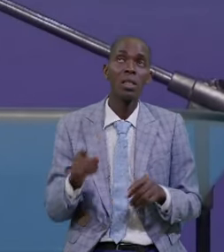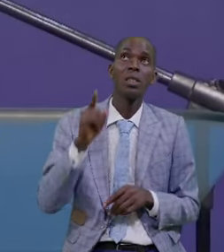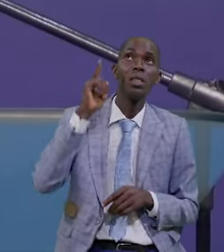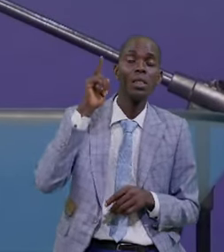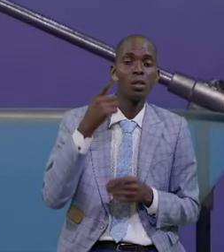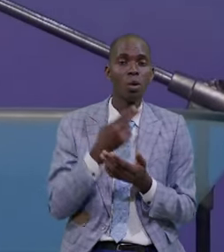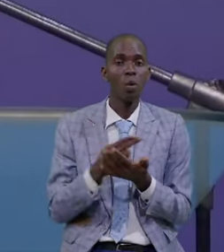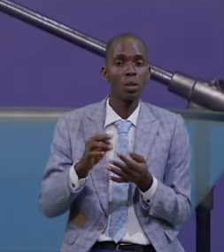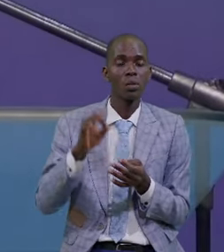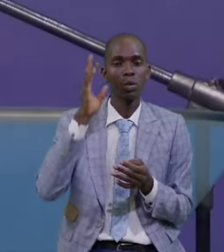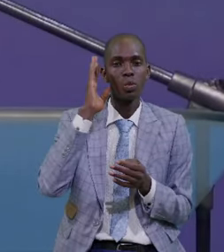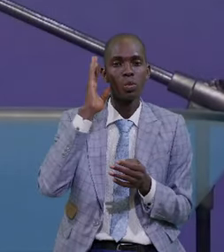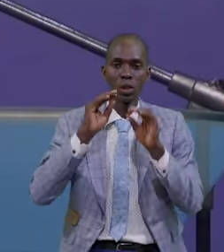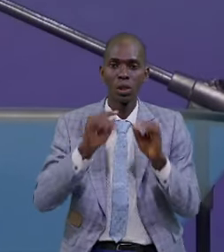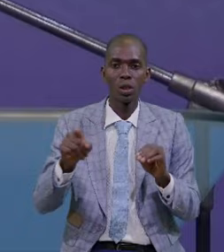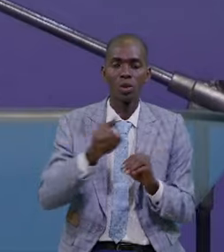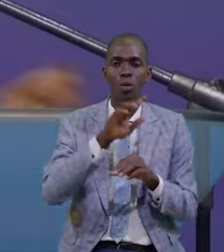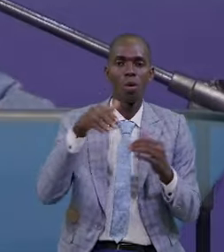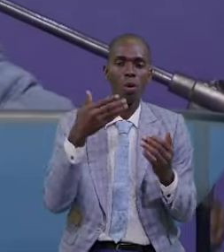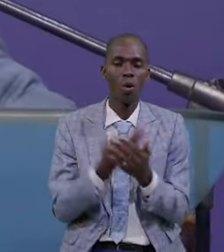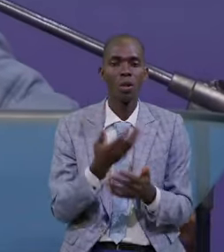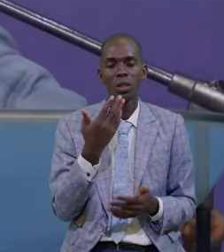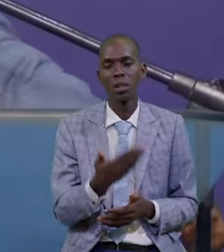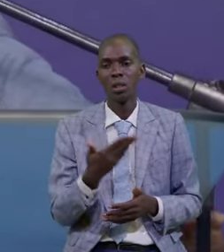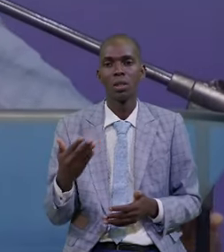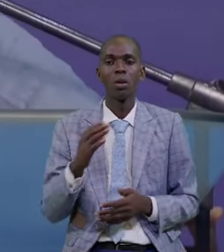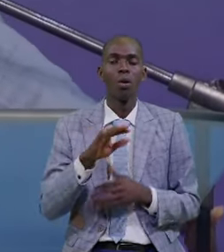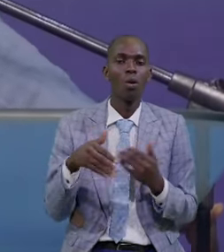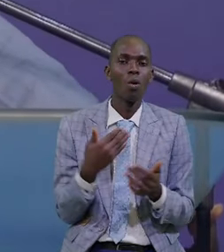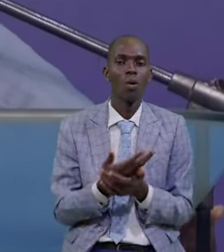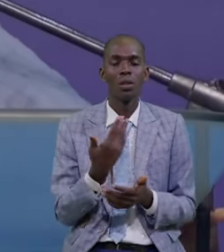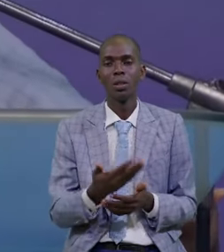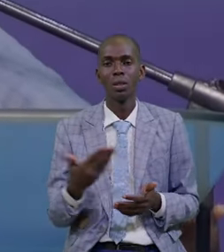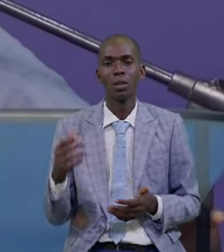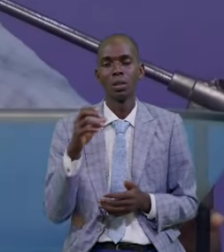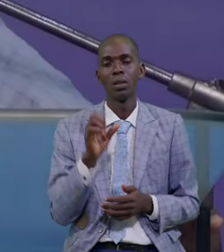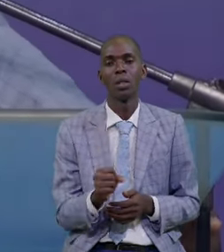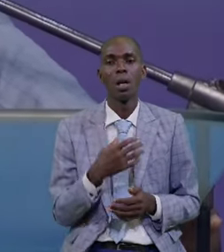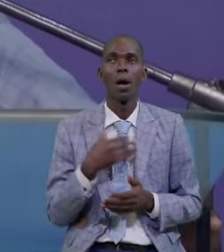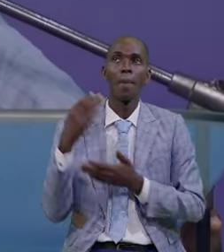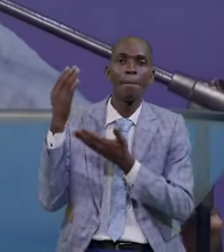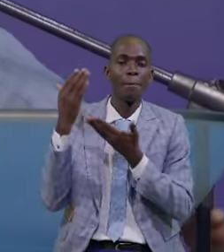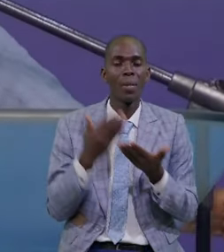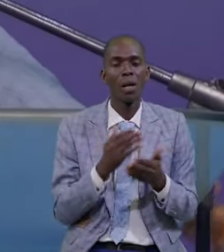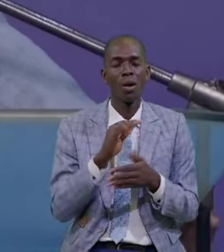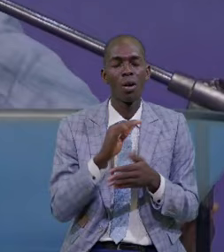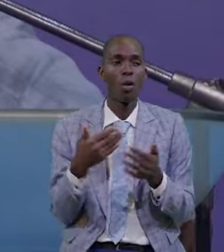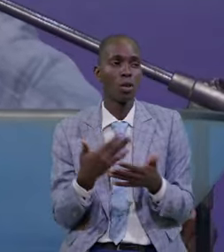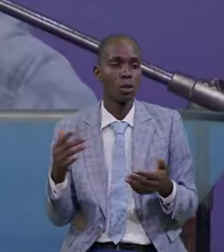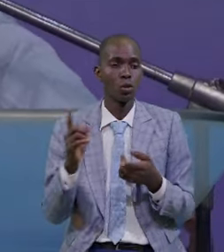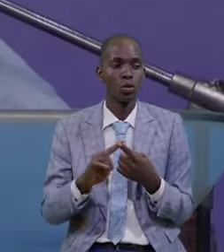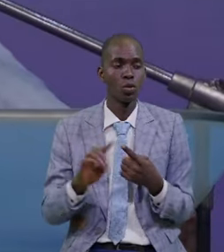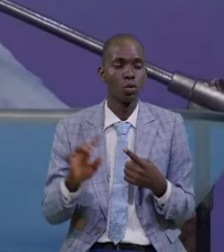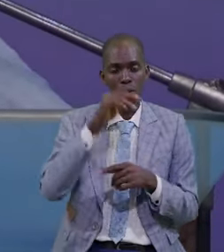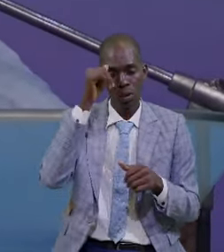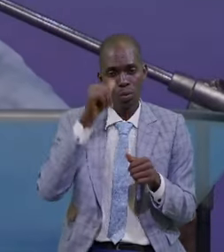you all things, all things, all things, and bring all things to your remembrance,